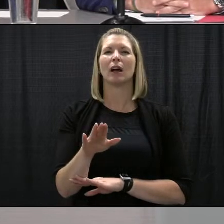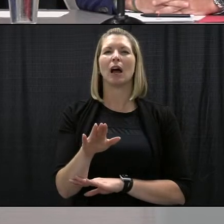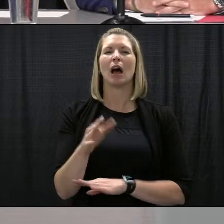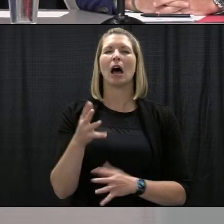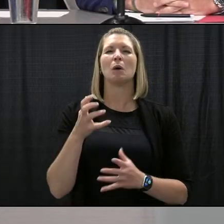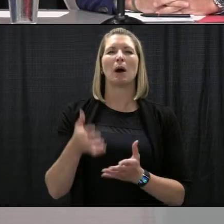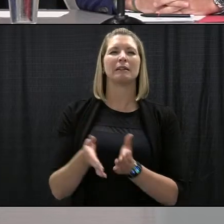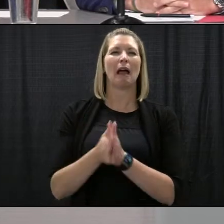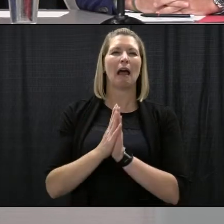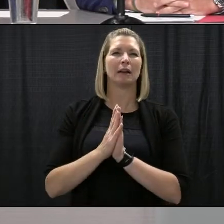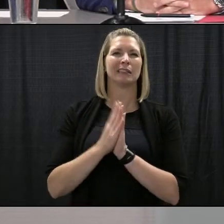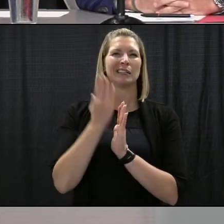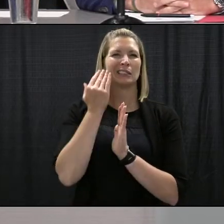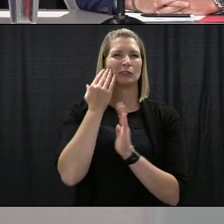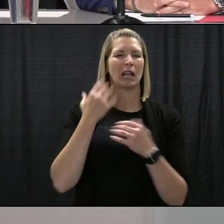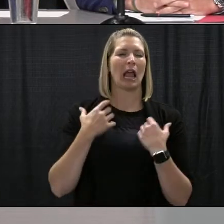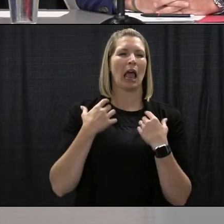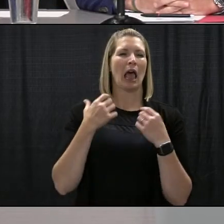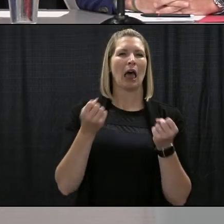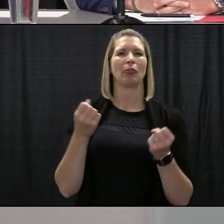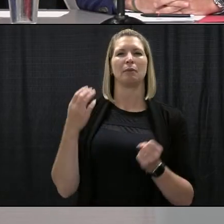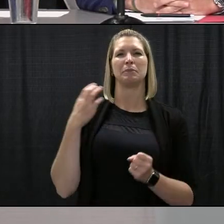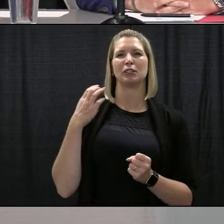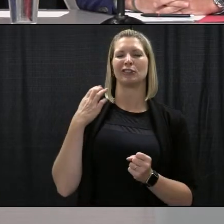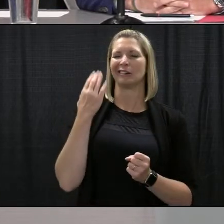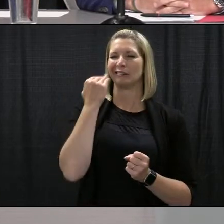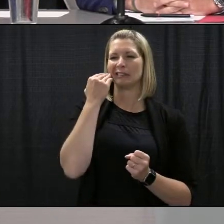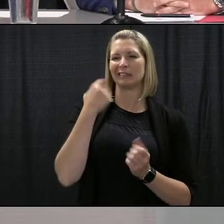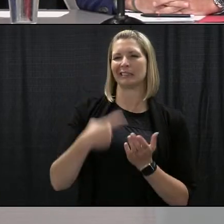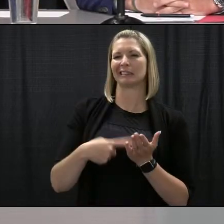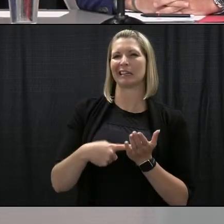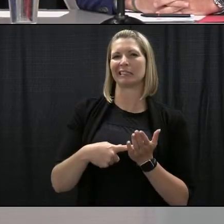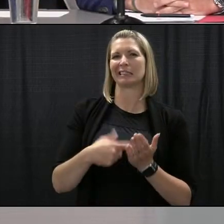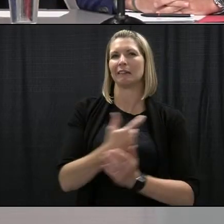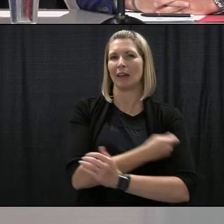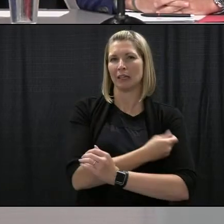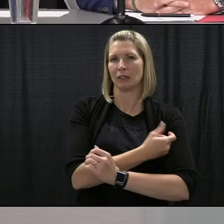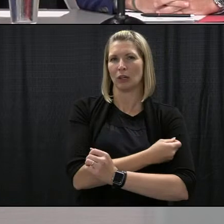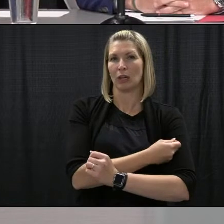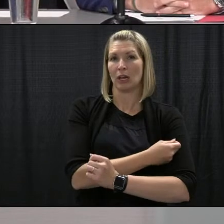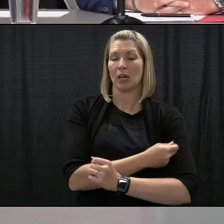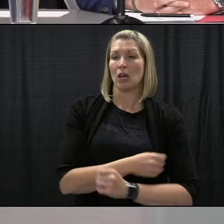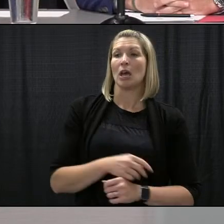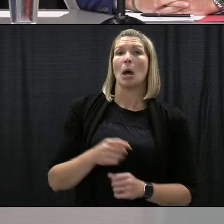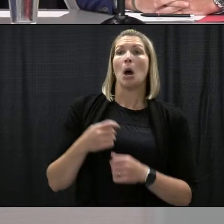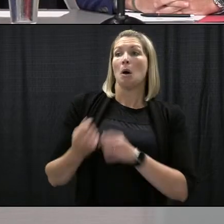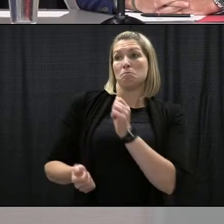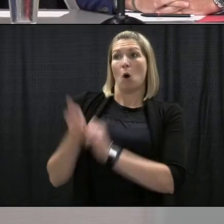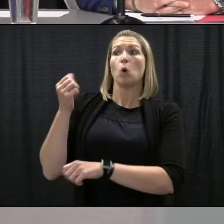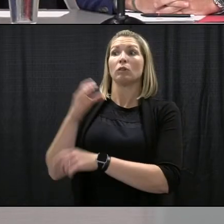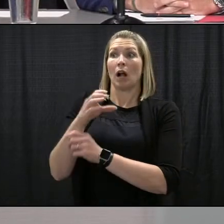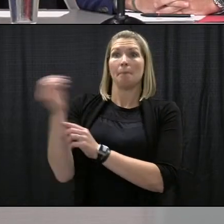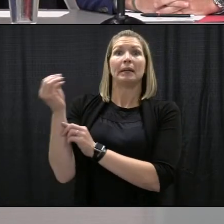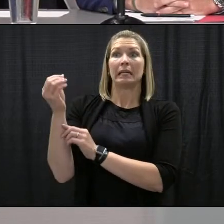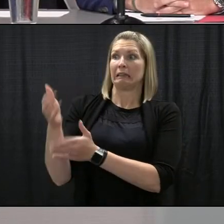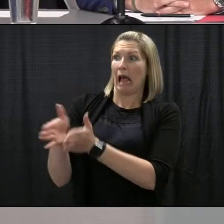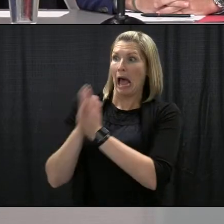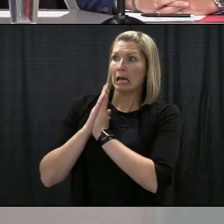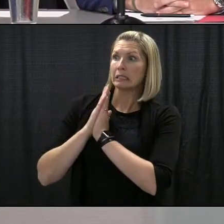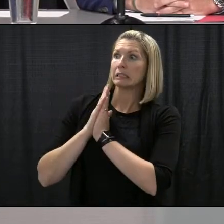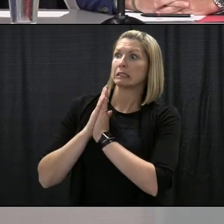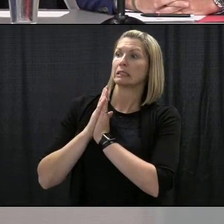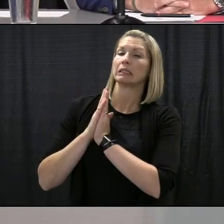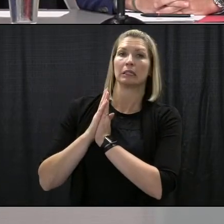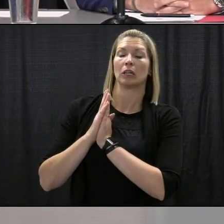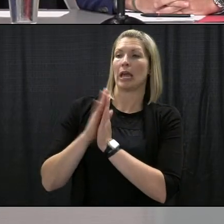on what the health minister was just talking about with vaccinations, with manufacturers recommending 3 to 4 weeks between first and second doses, and our